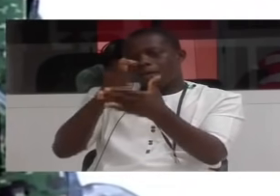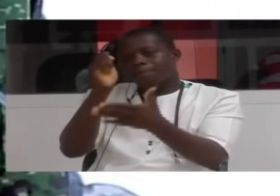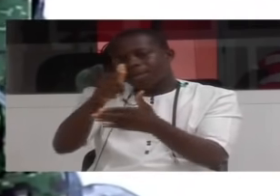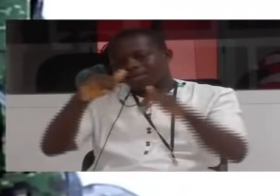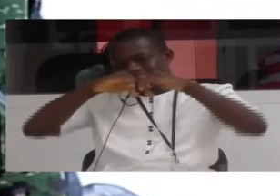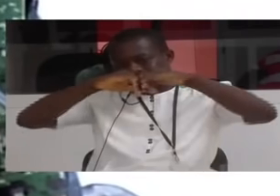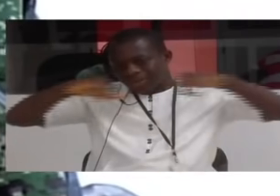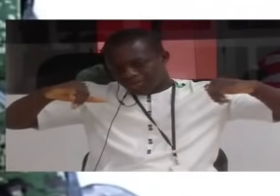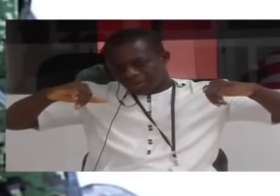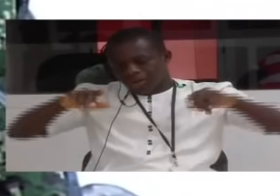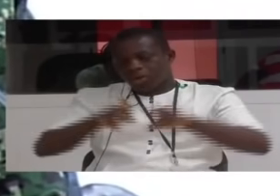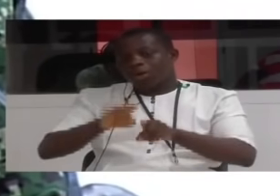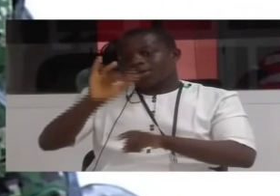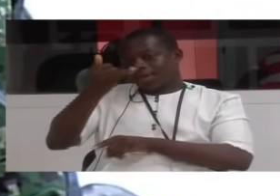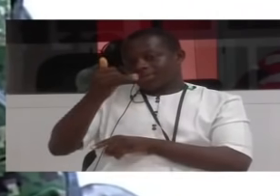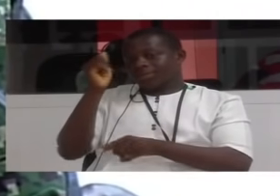paid